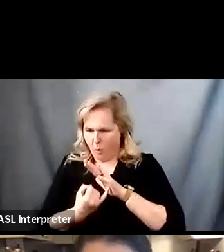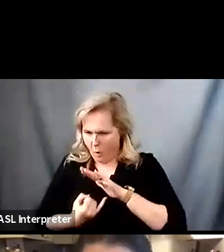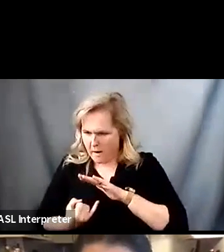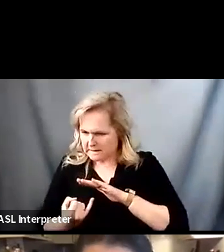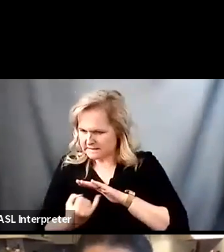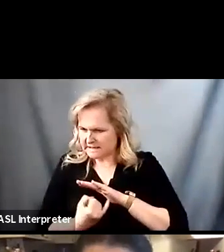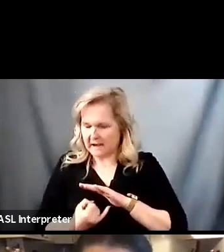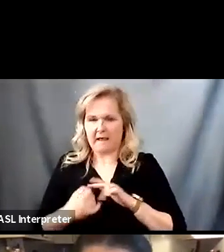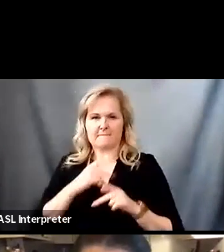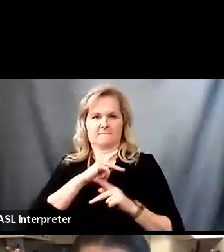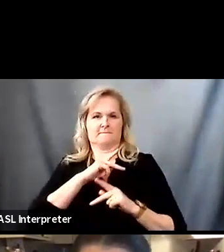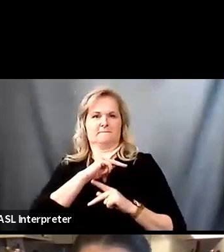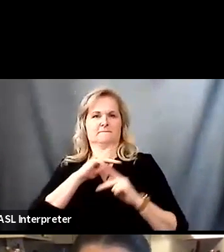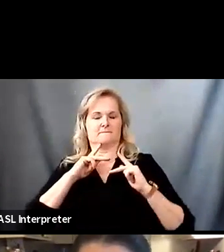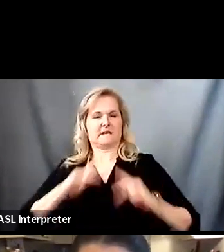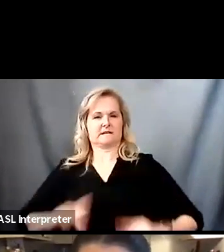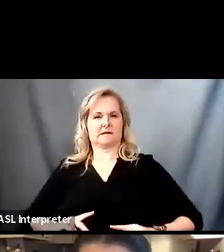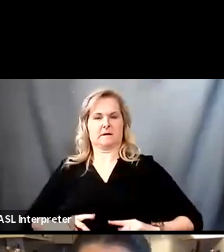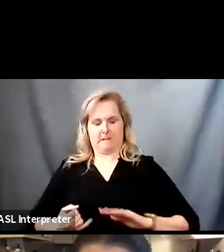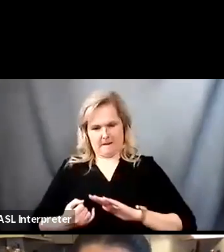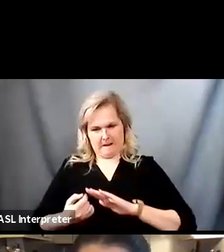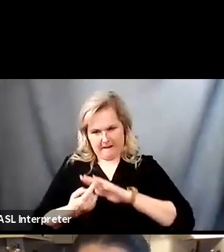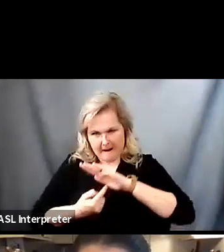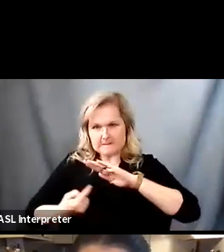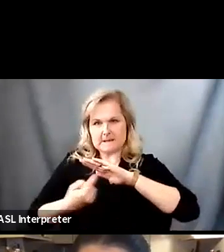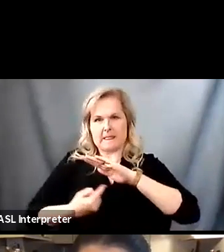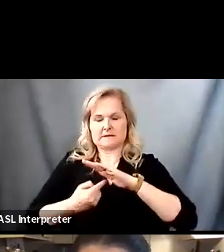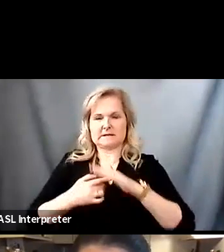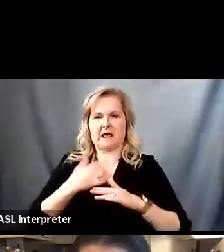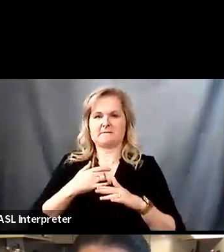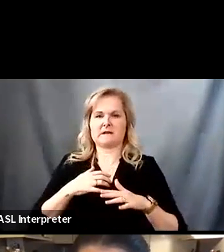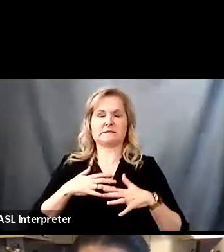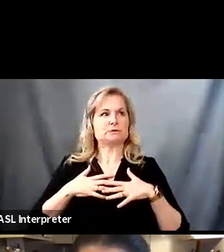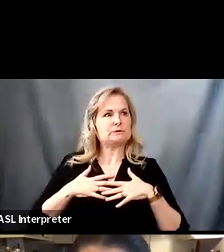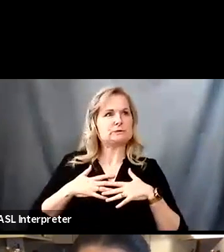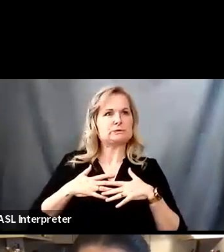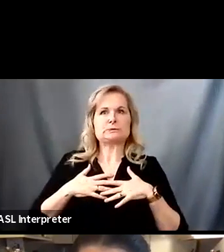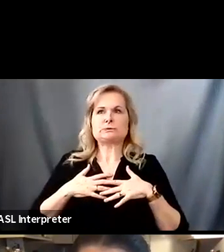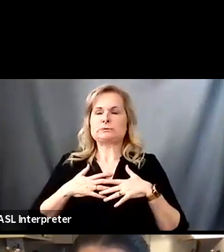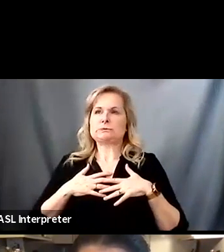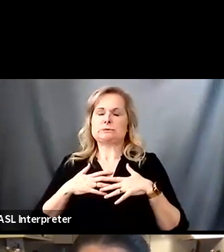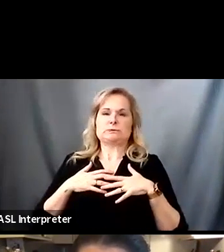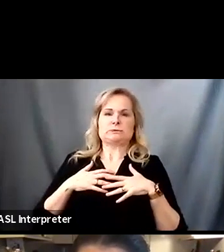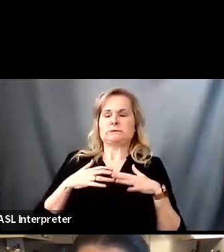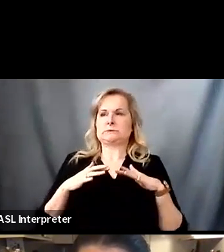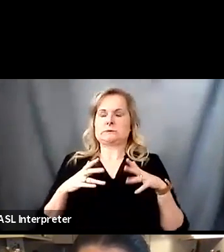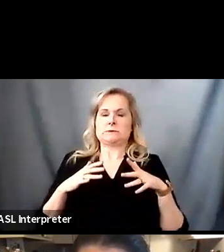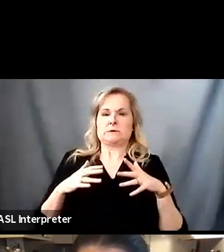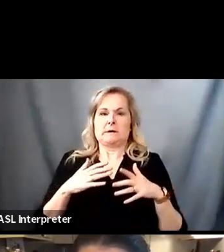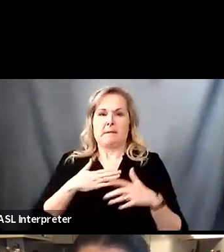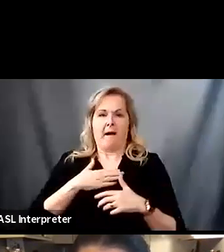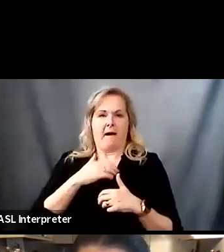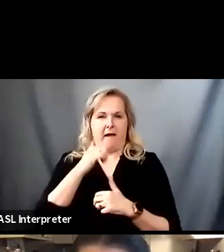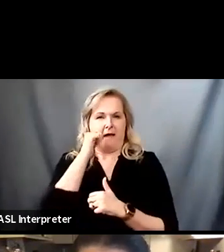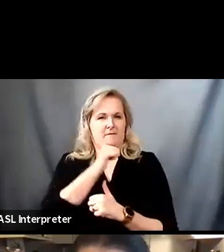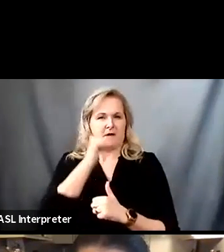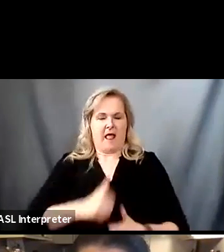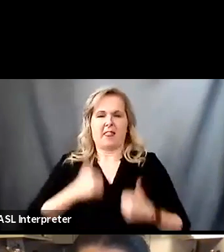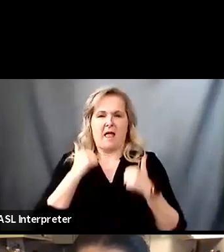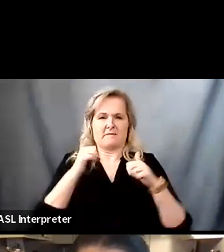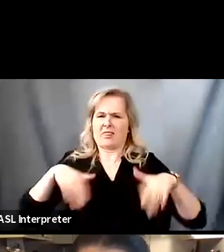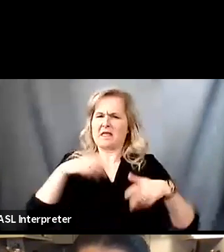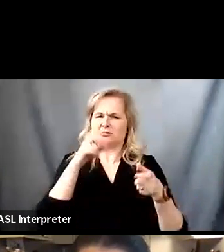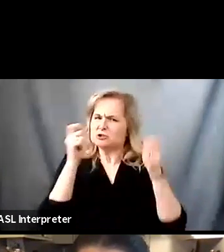isolation makes me feel restless, even though my day-to-day life hasn't shifted that much.